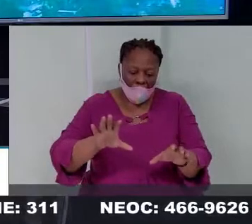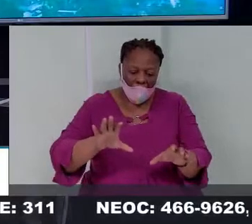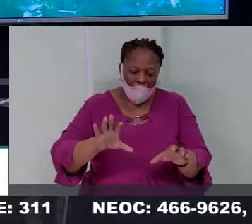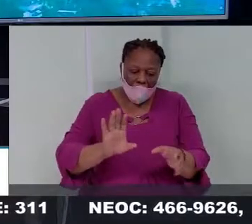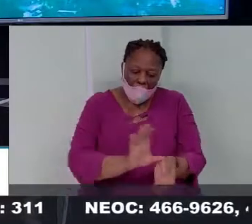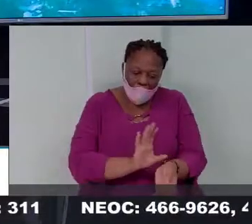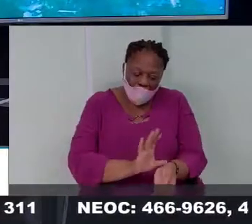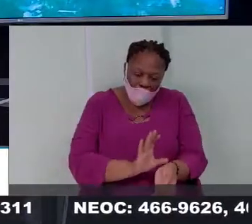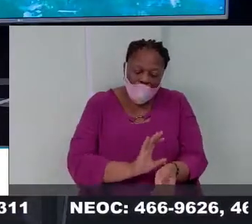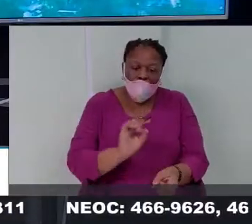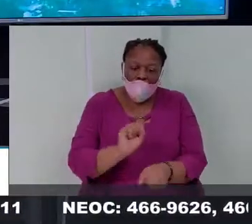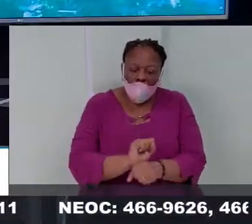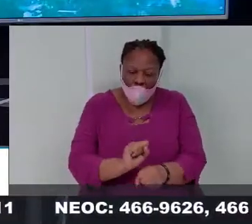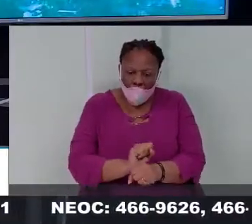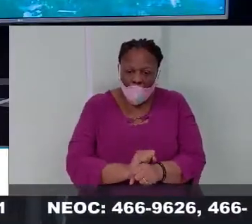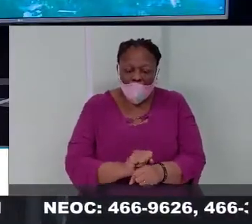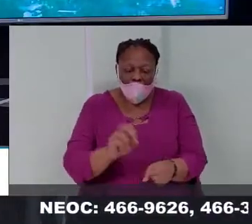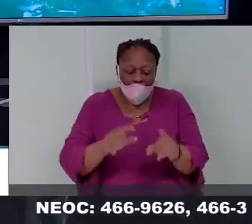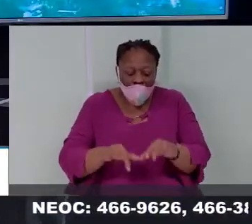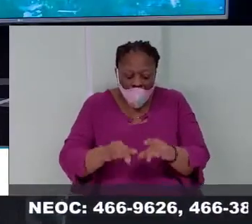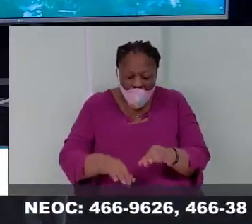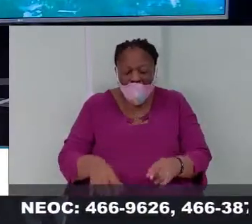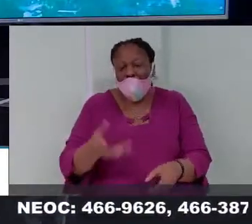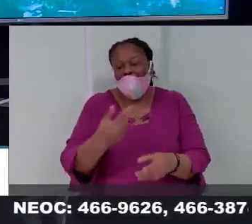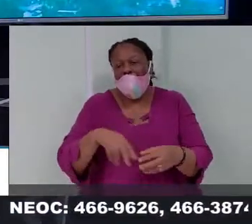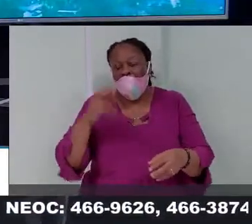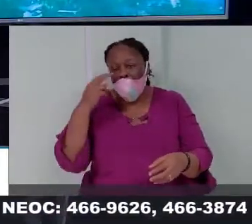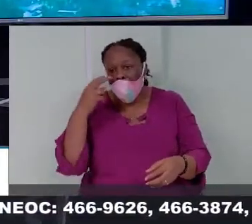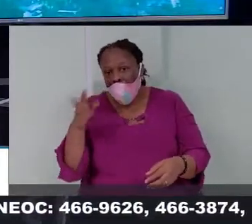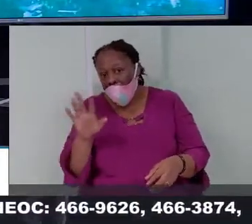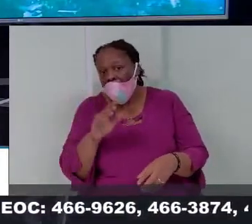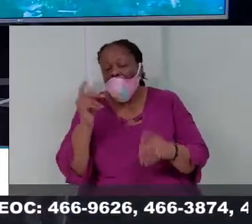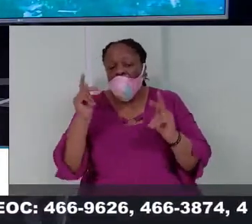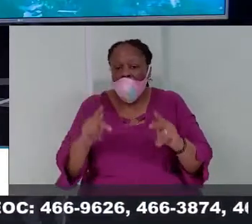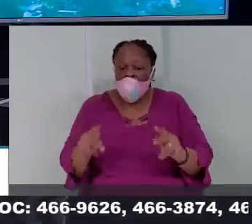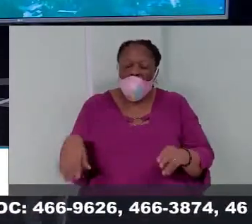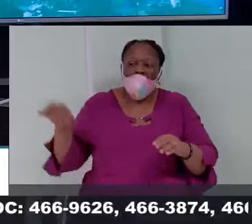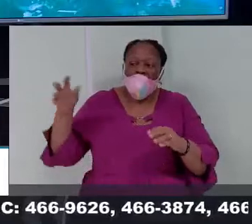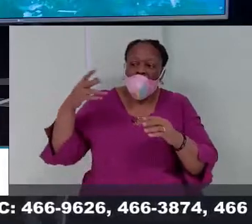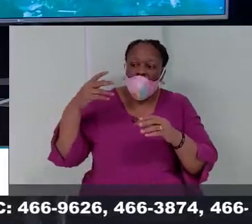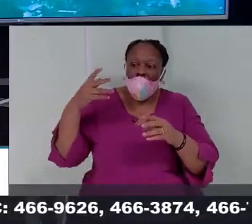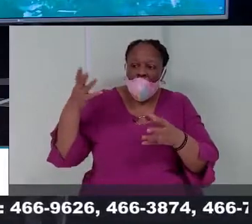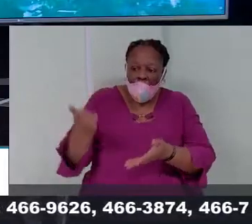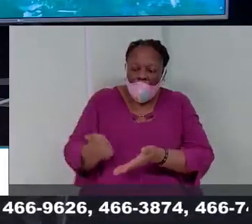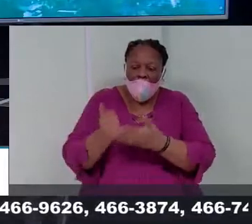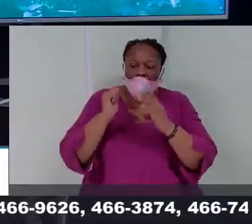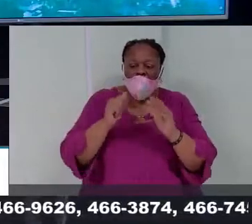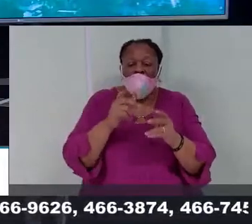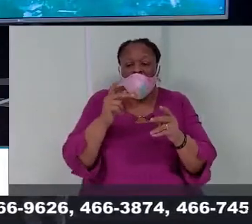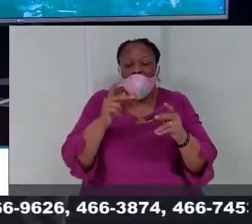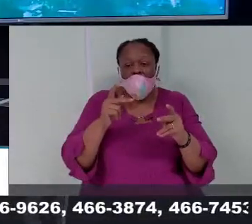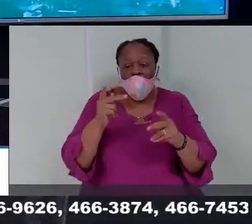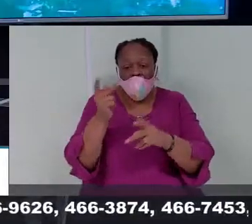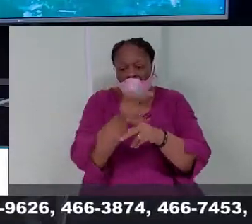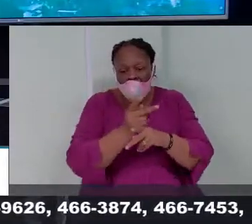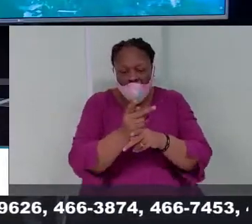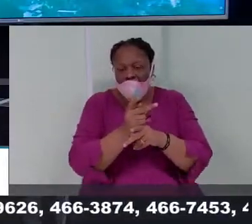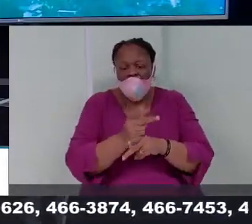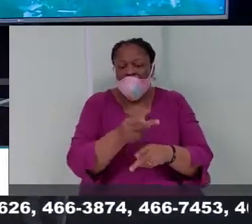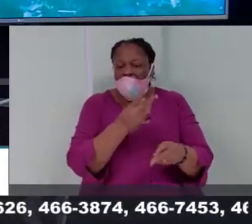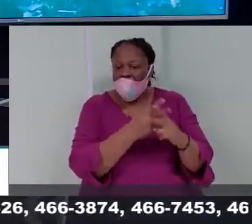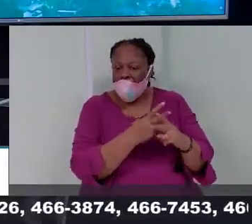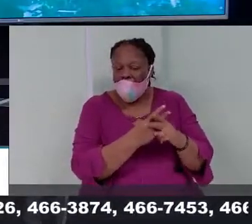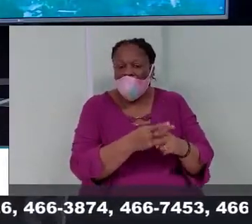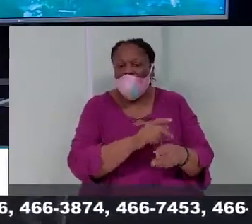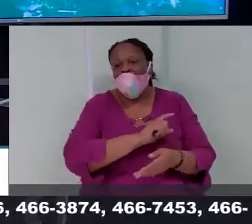who continue to play your part in keeping the Federation of St. Kitts and Nevis safe. Thank you very much. Next week we will